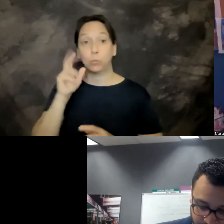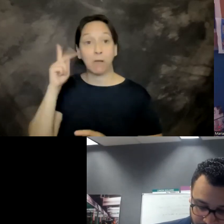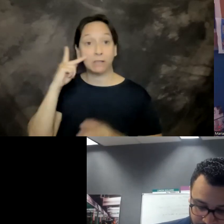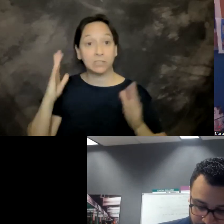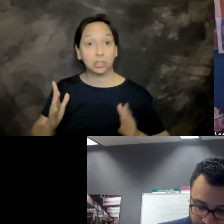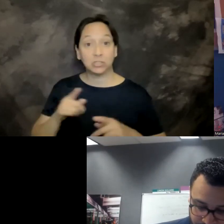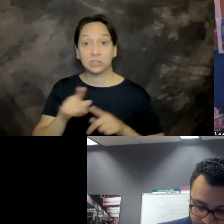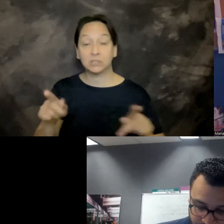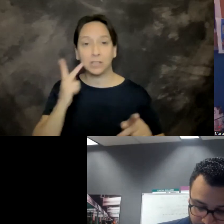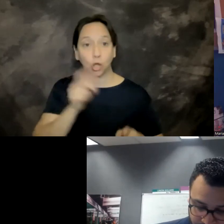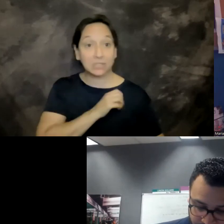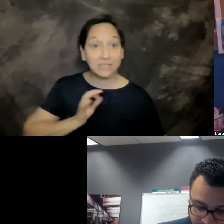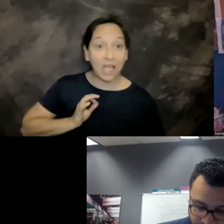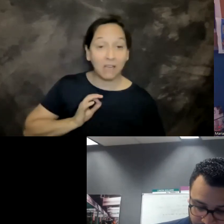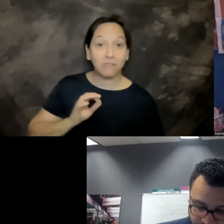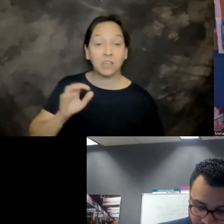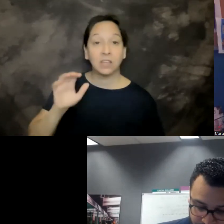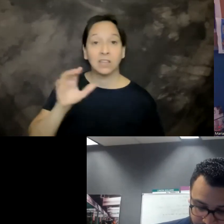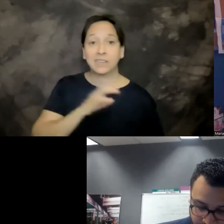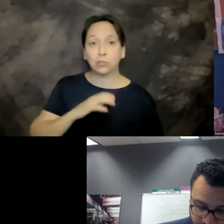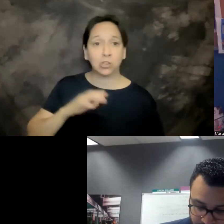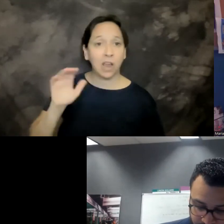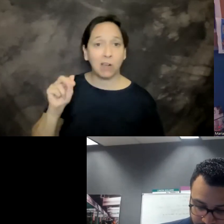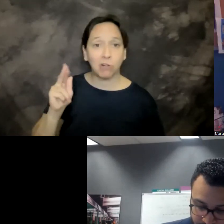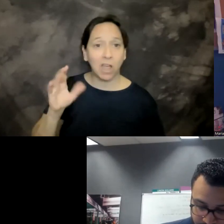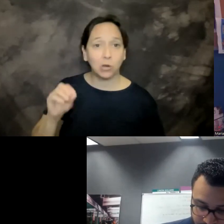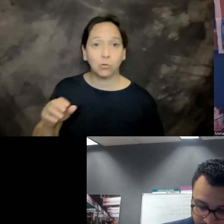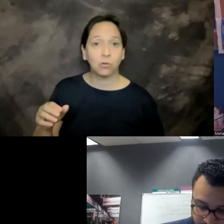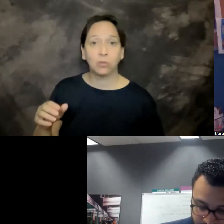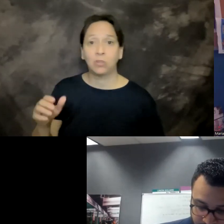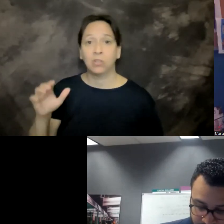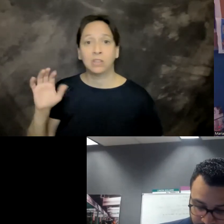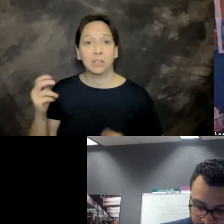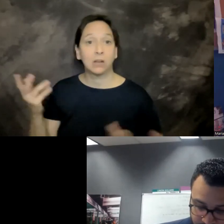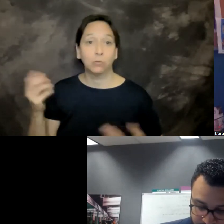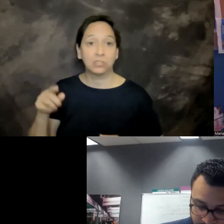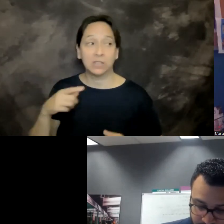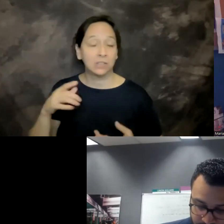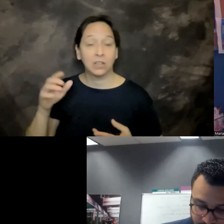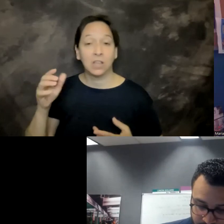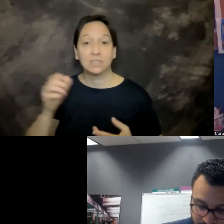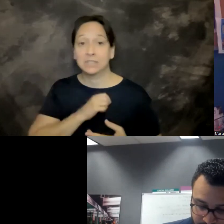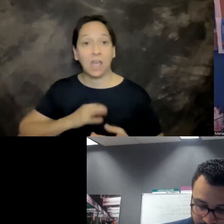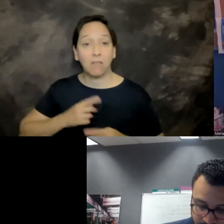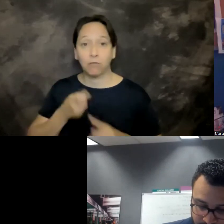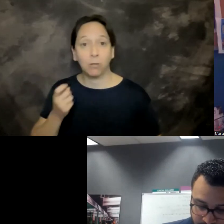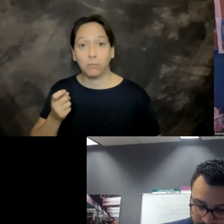saw staff from Councilor Lara's office. I saw staff from Councilor Flynn's office. I saw staff from